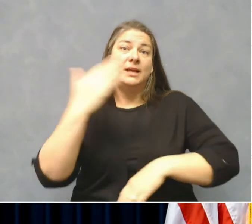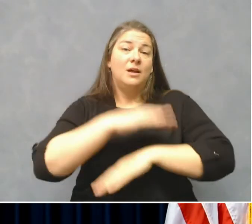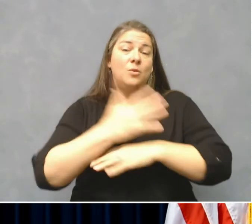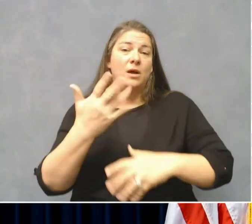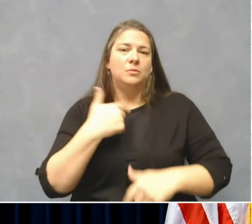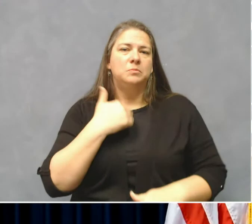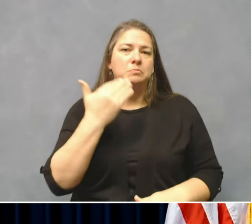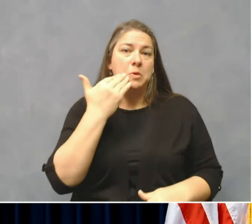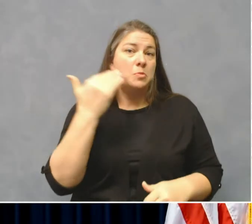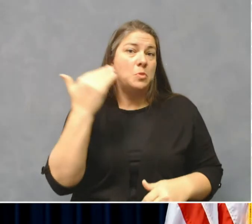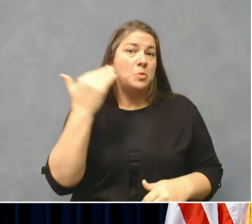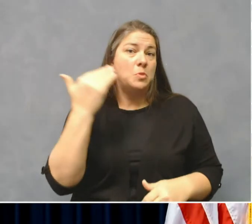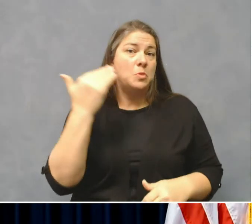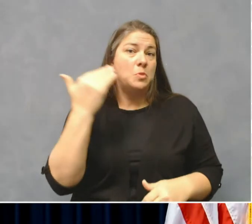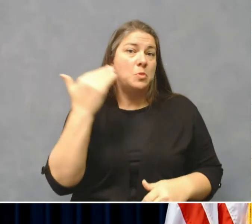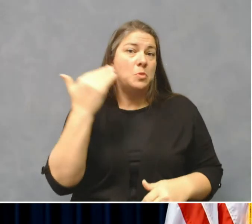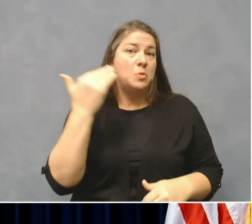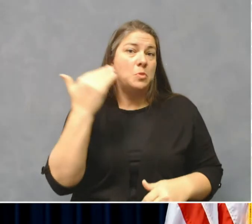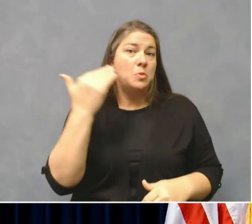of our healthcare heroes.